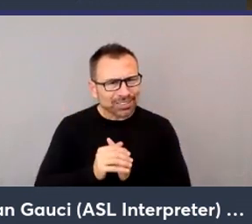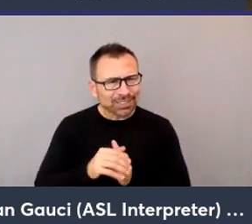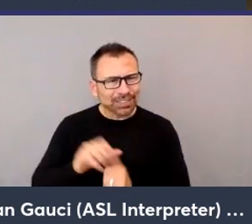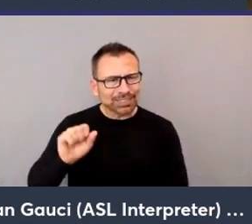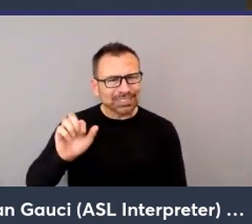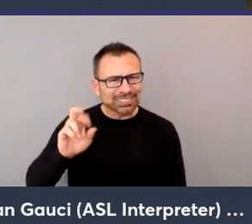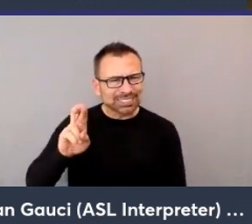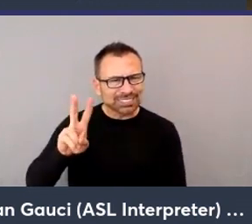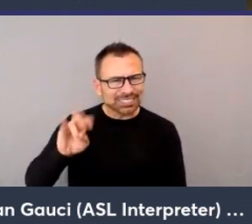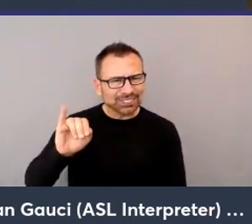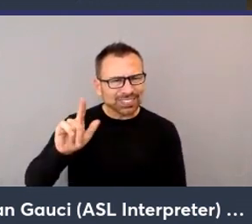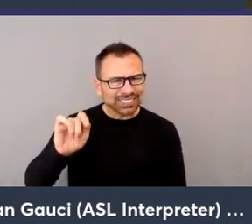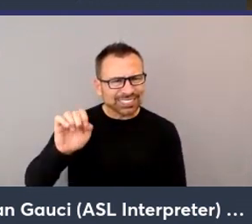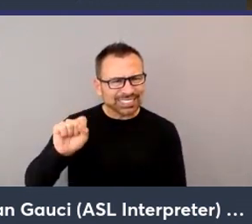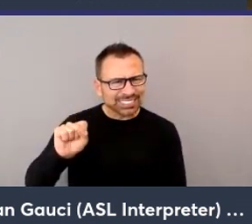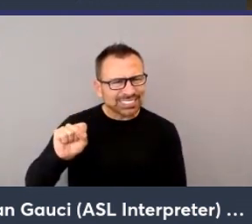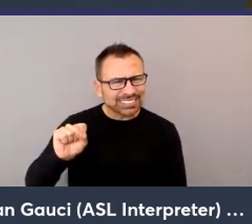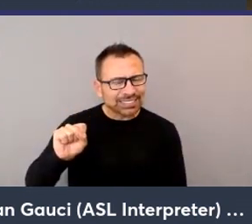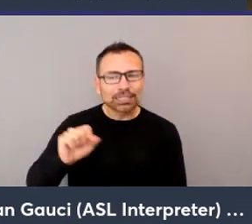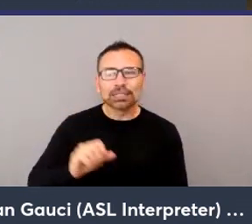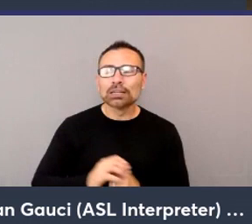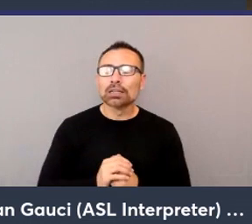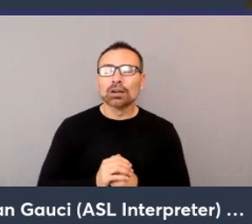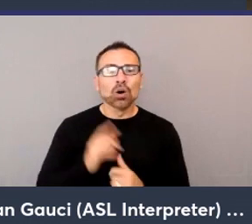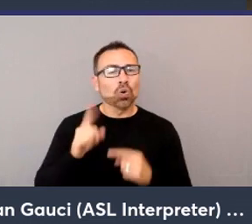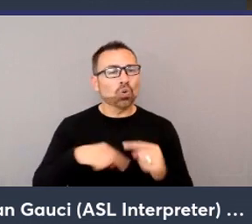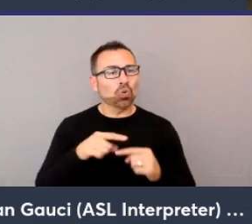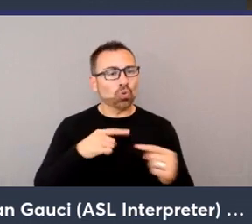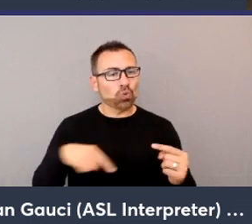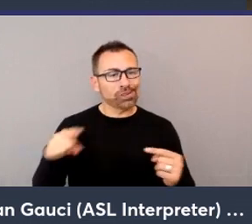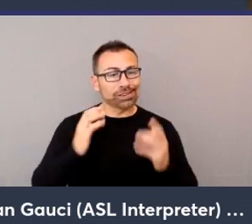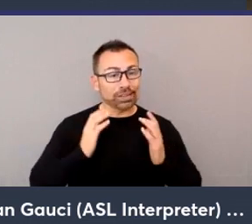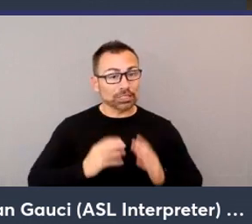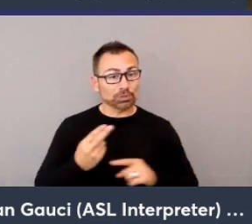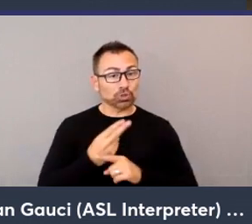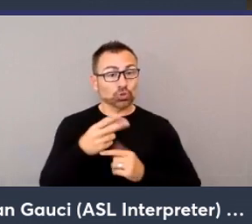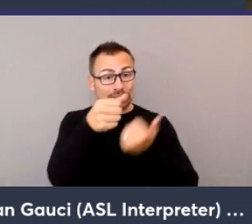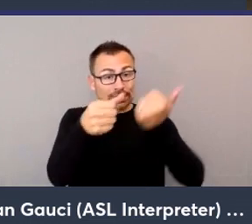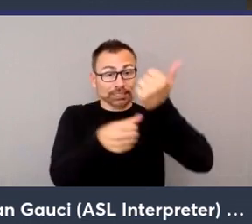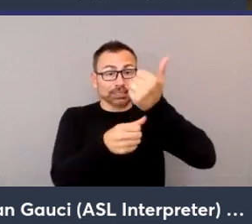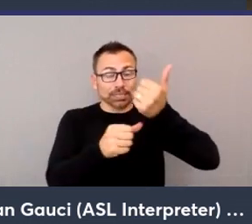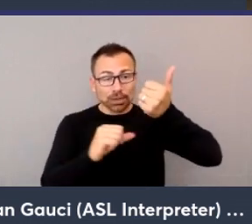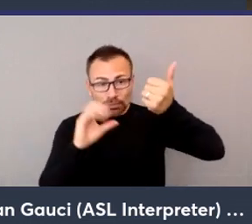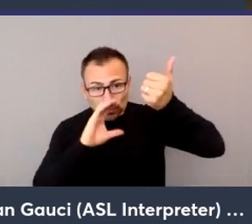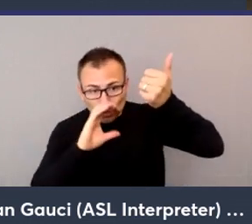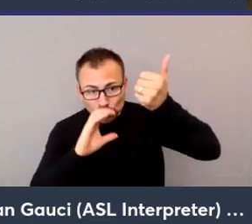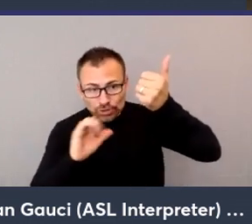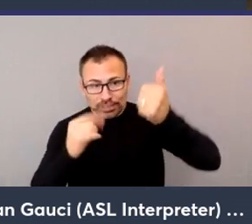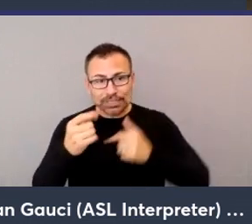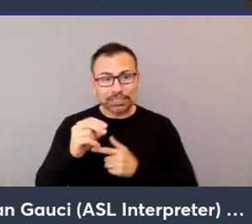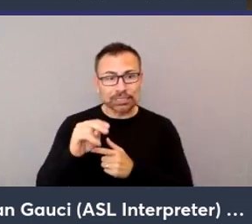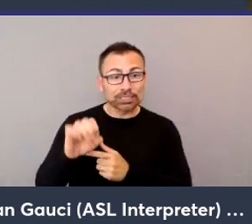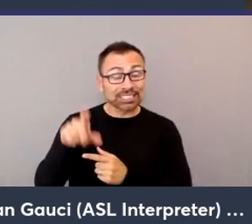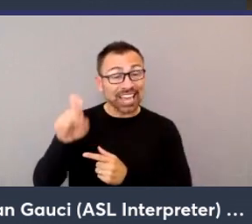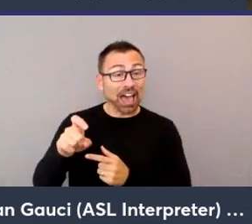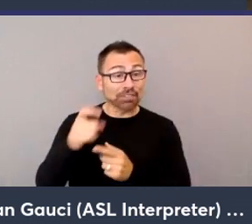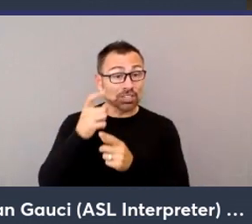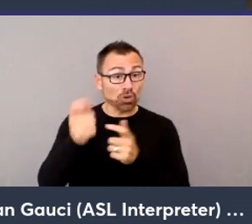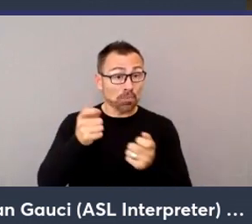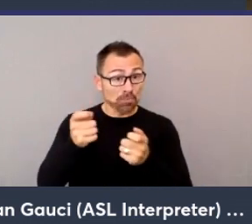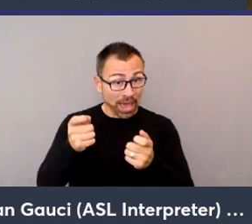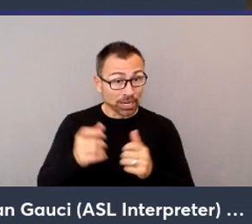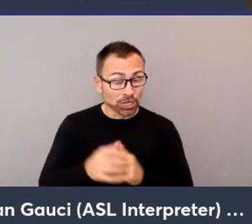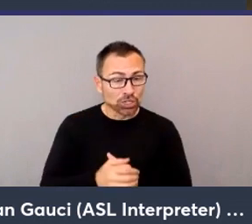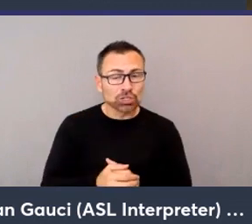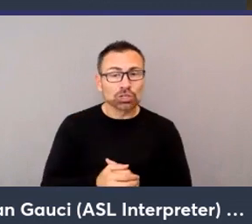when customers are running such search engines, they have to look at, you know, they have to still manage the clusters, right? Yes. Mm-hmm. They have to make sure that